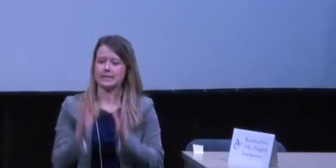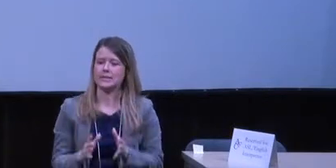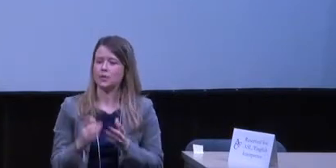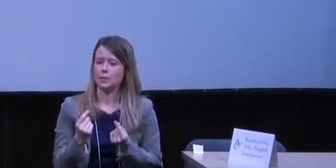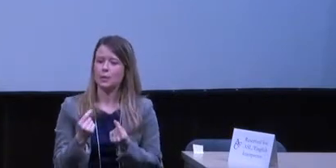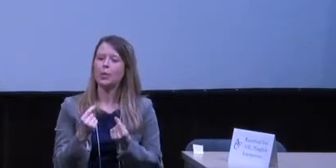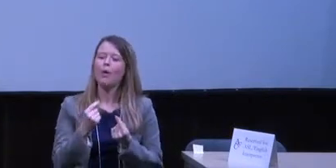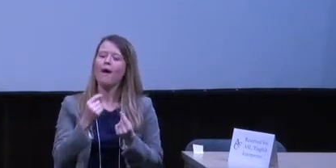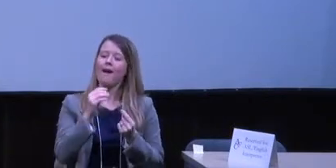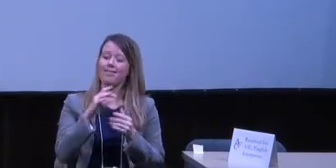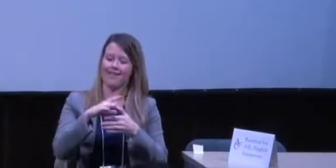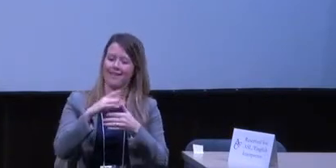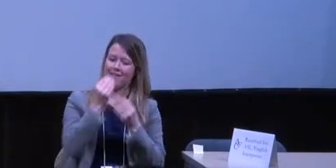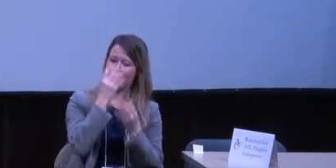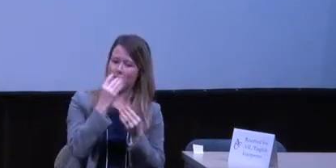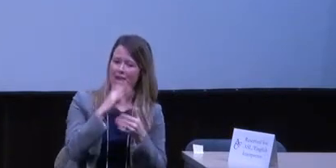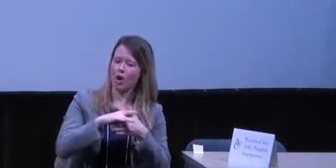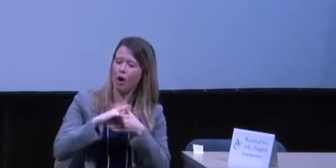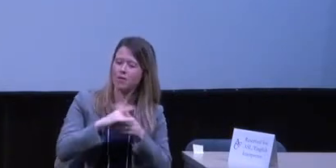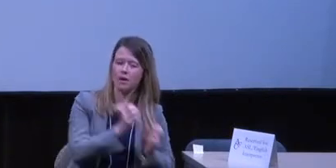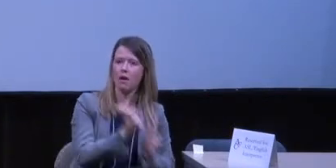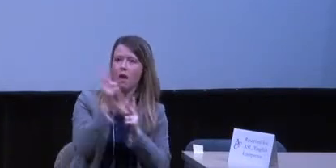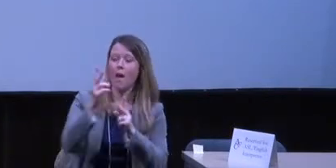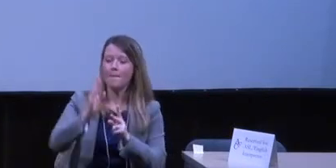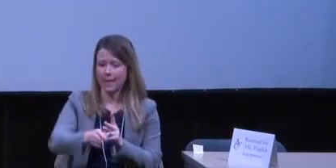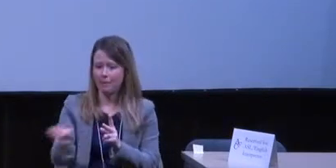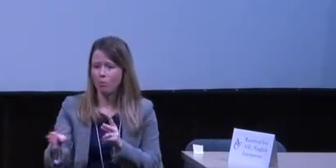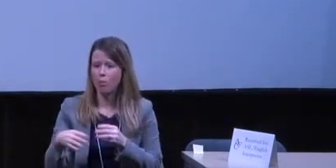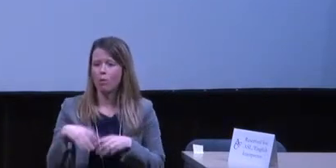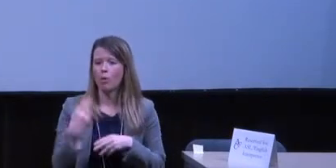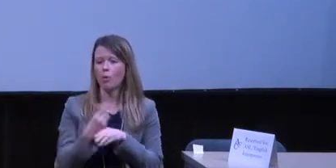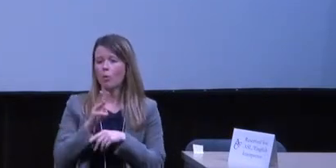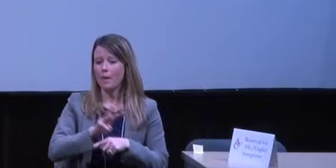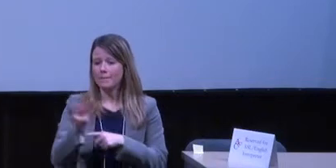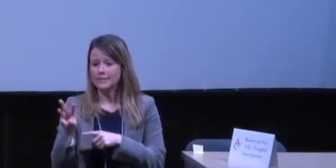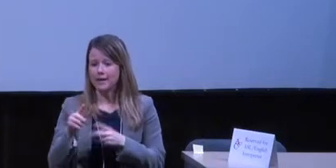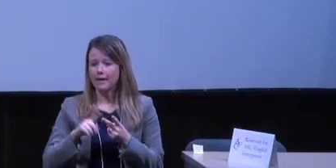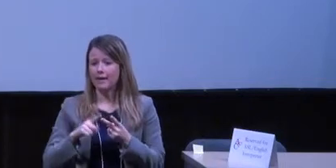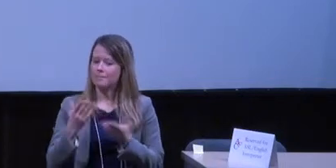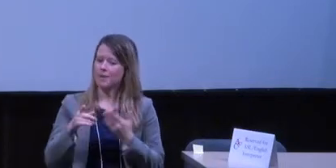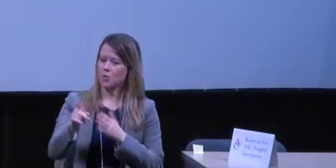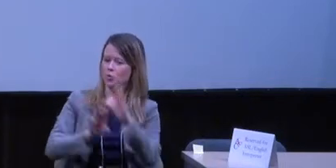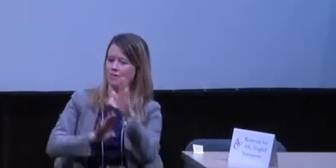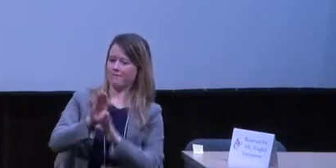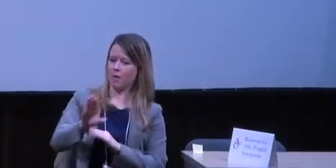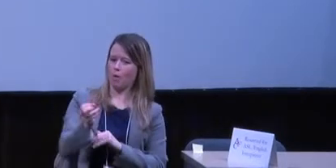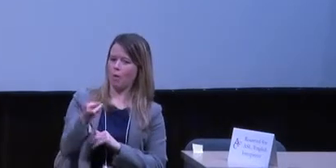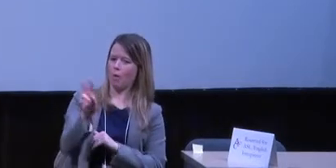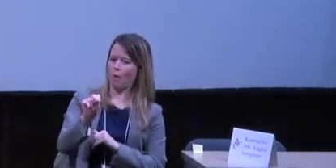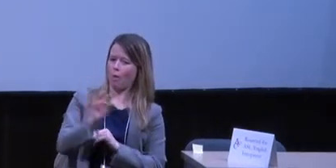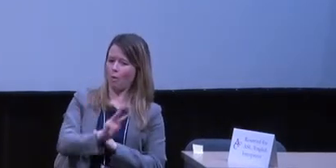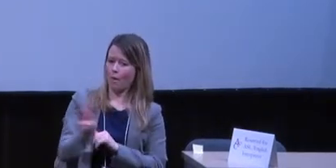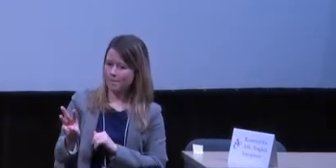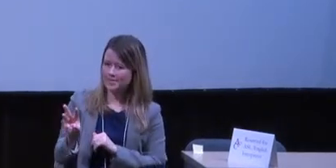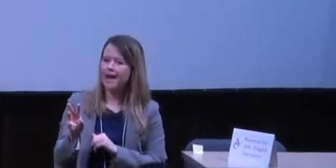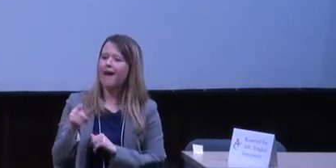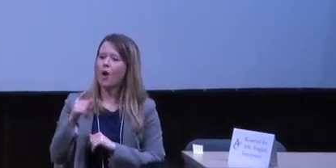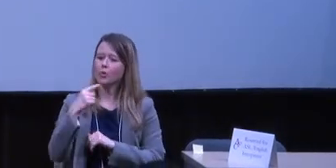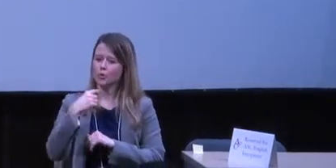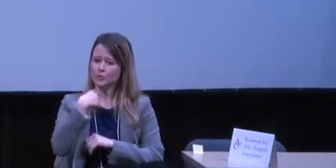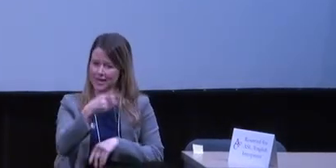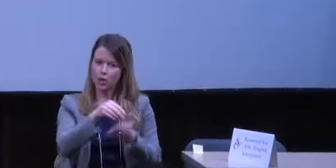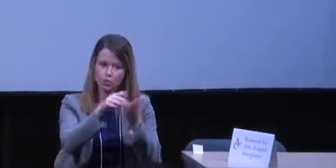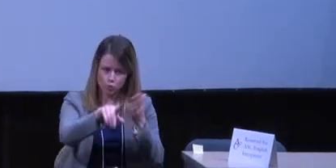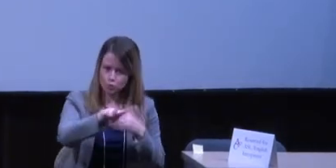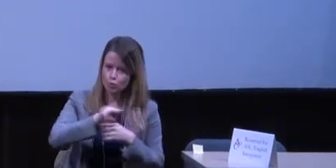onto Blackboard. They're utilizing websites. Maybe you've built your own website that you reference students to go to